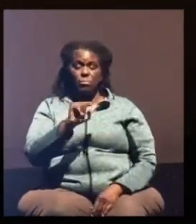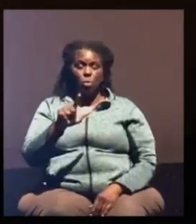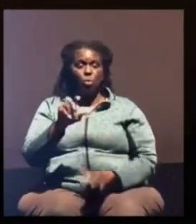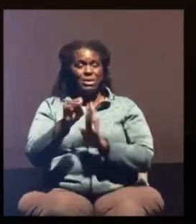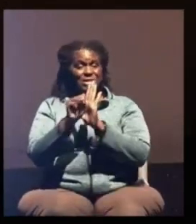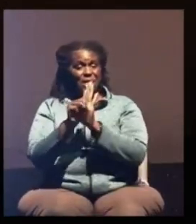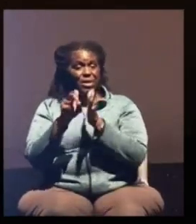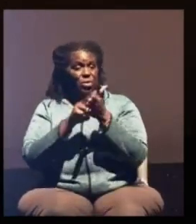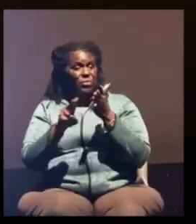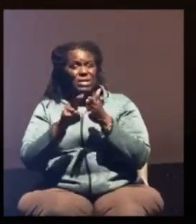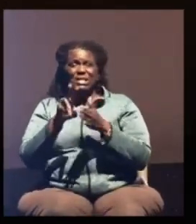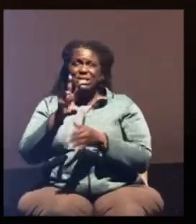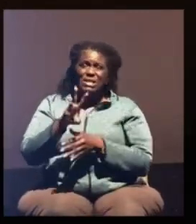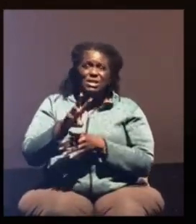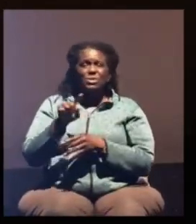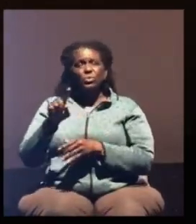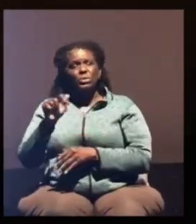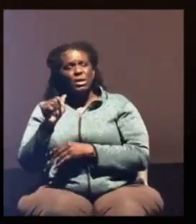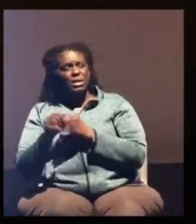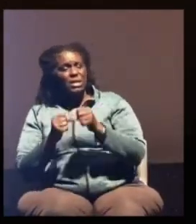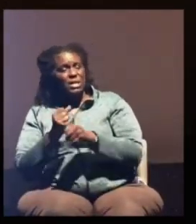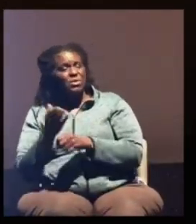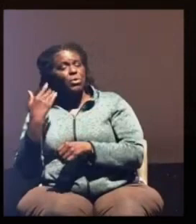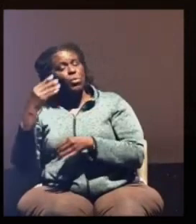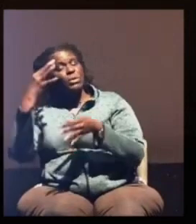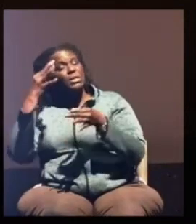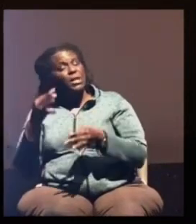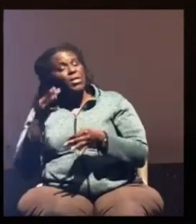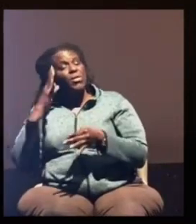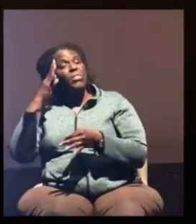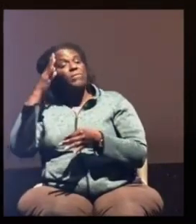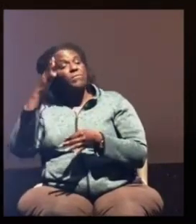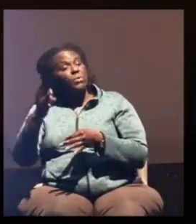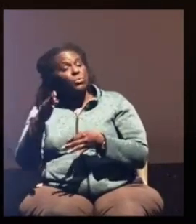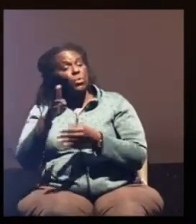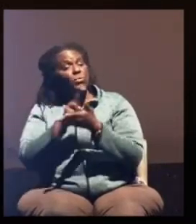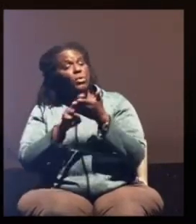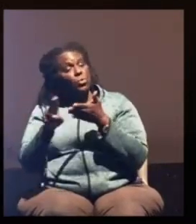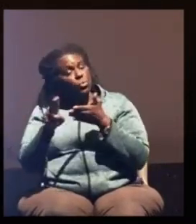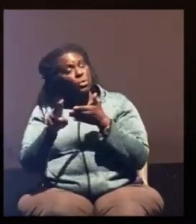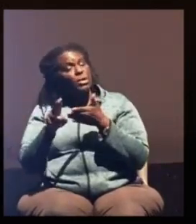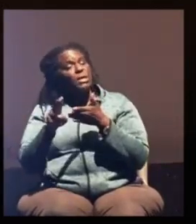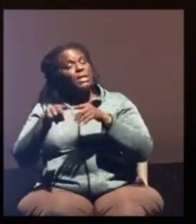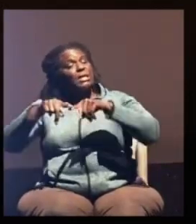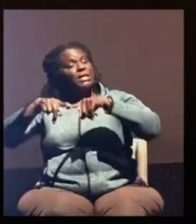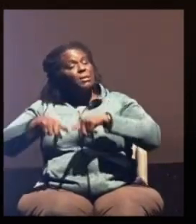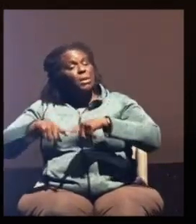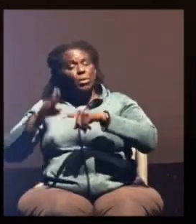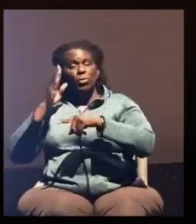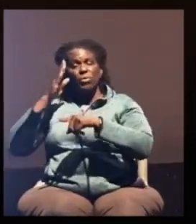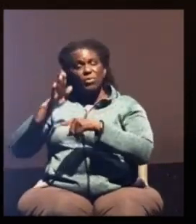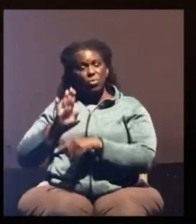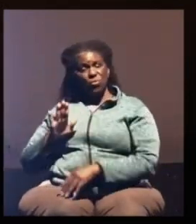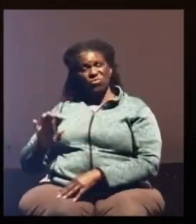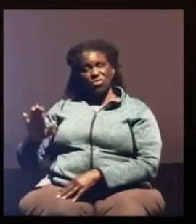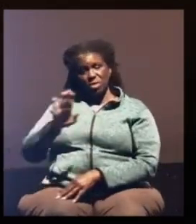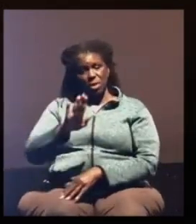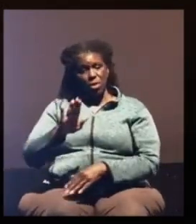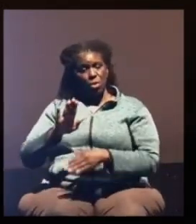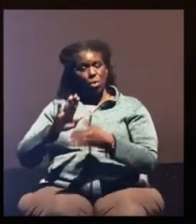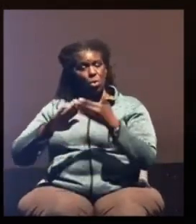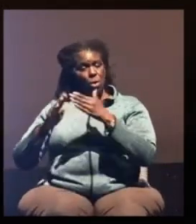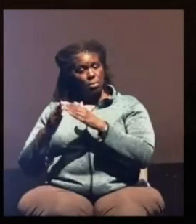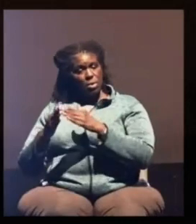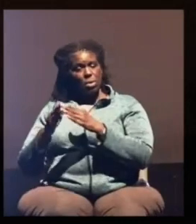ago that the future of the university, even though it's a public university, rested on the future of their community.